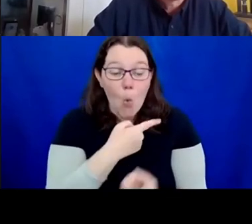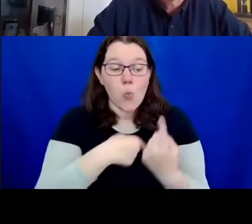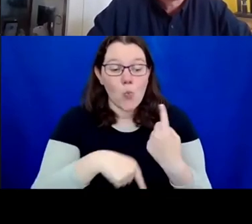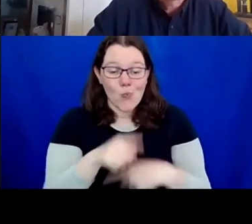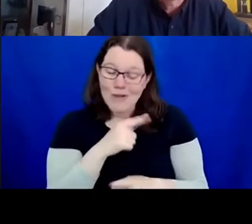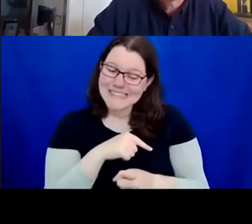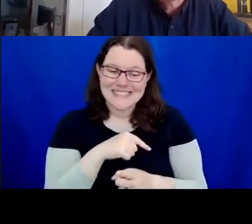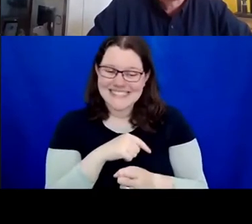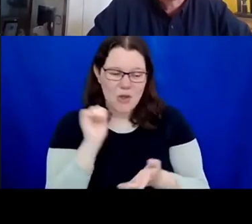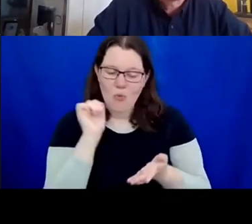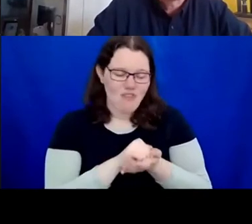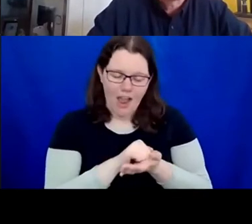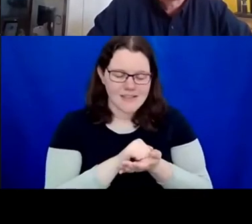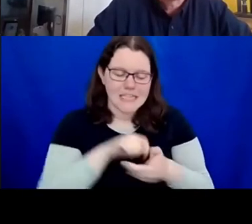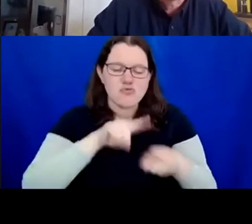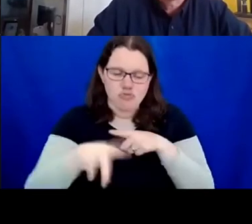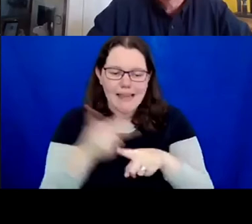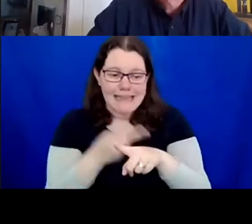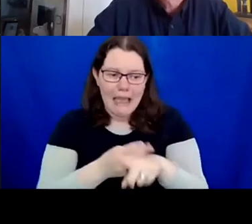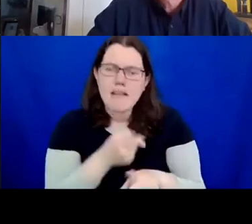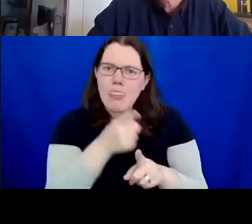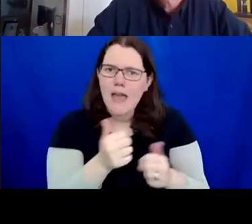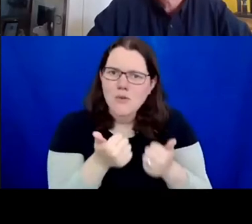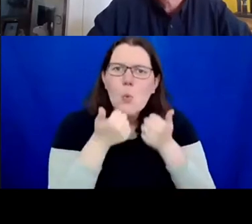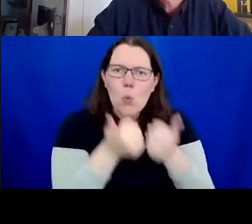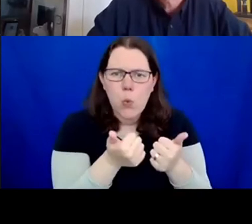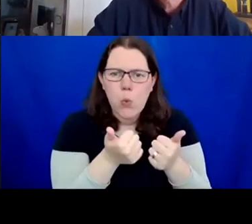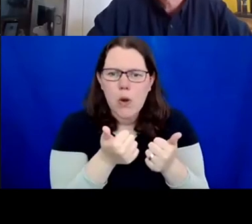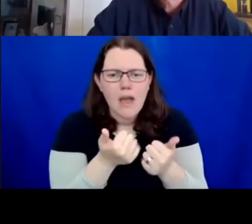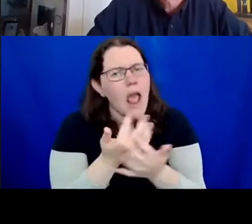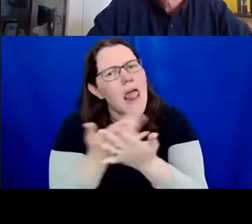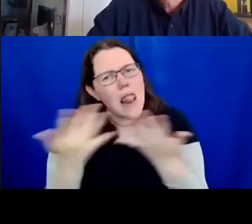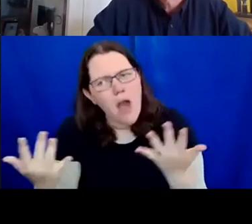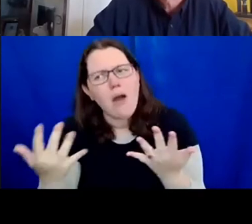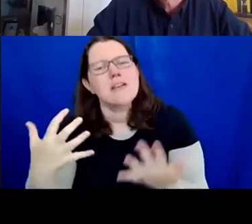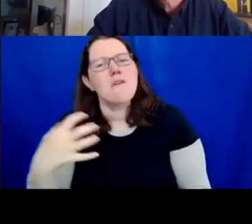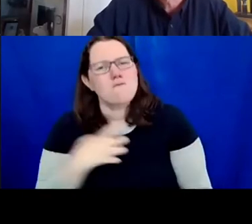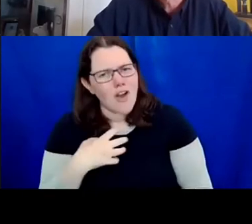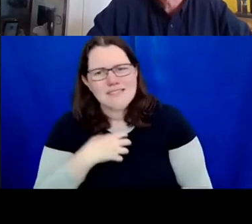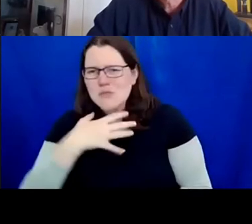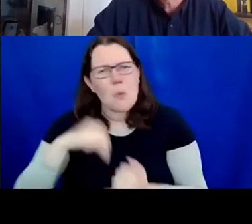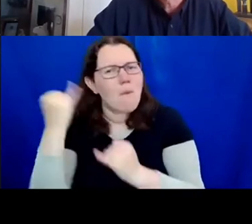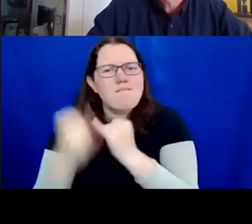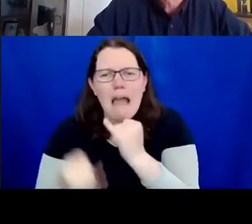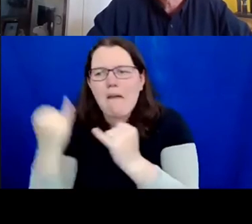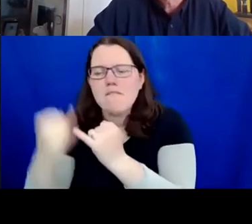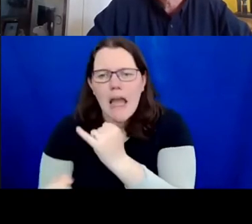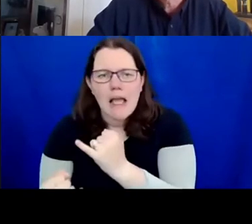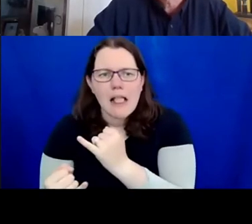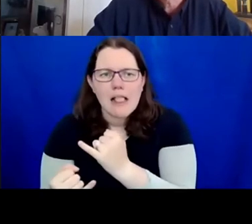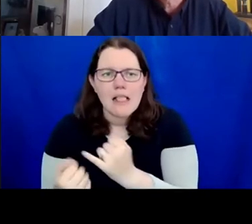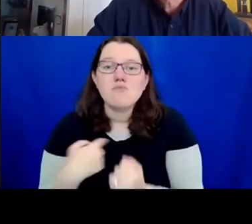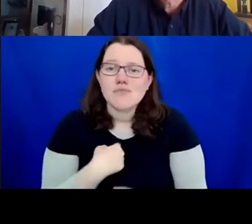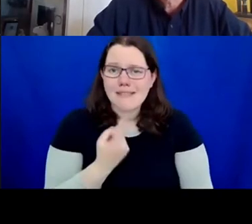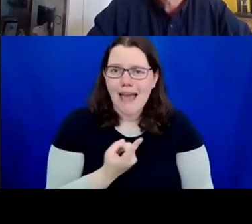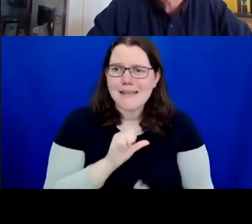we tried again. And I think, you know, there's this fear of failure, and that, you know, it's better to try and fail and learn.